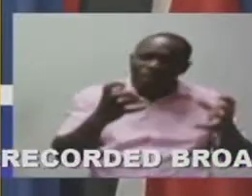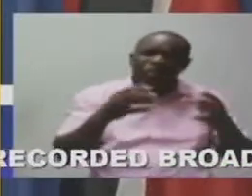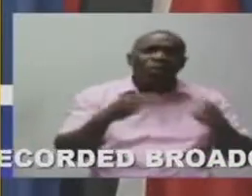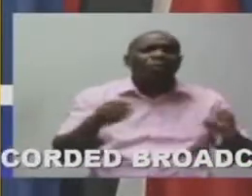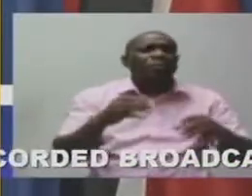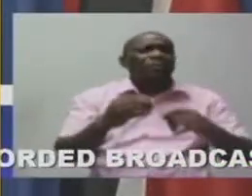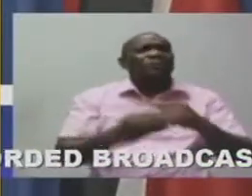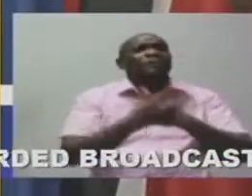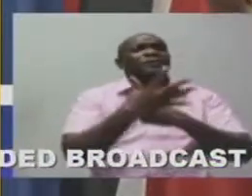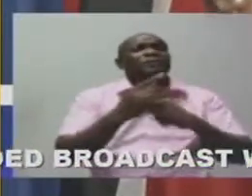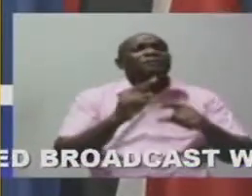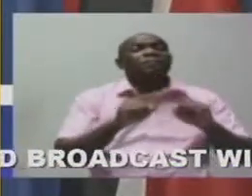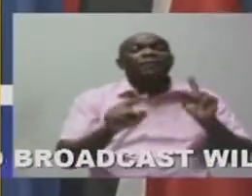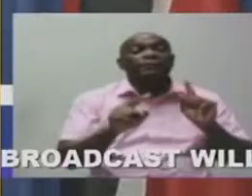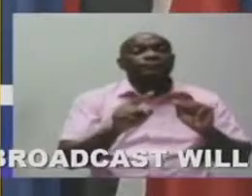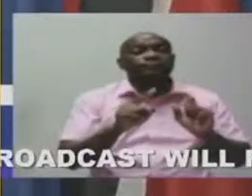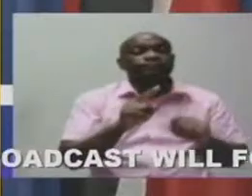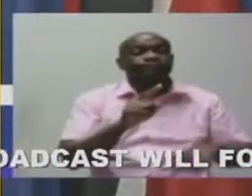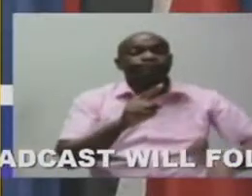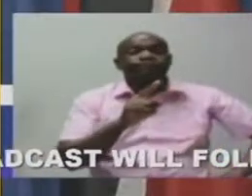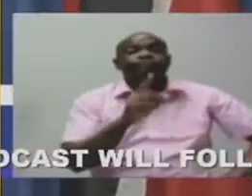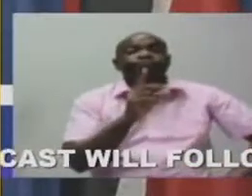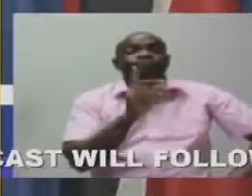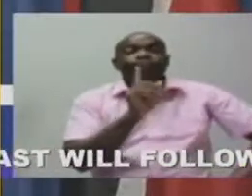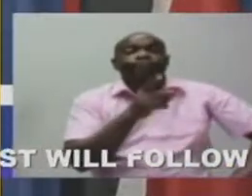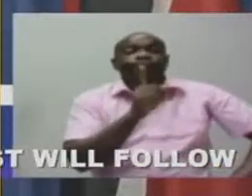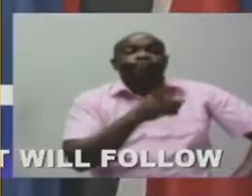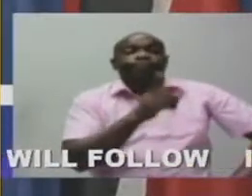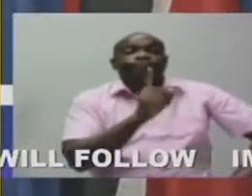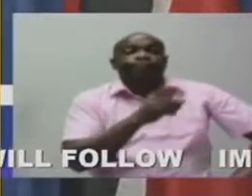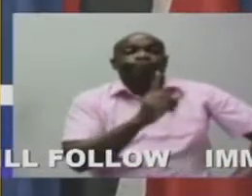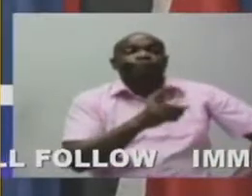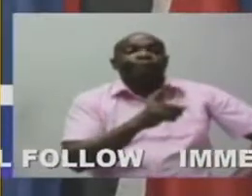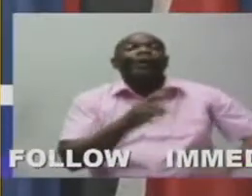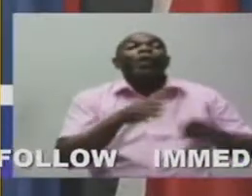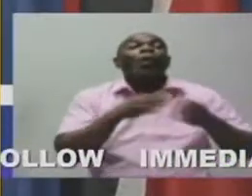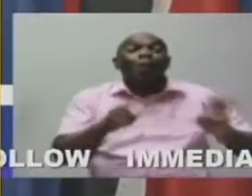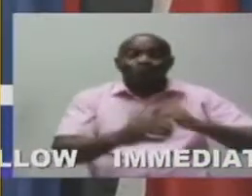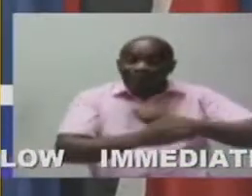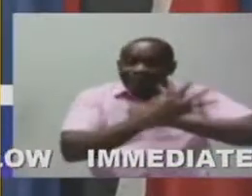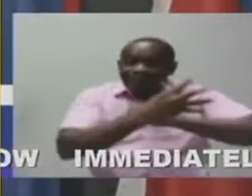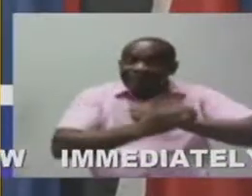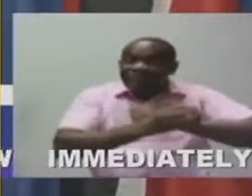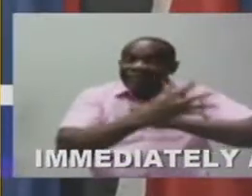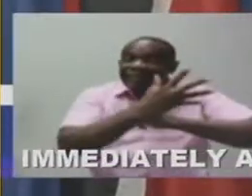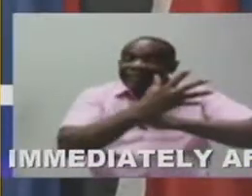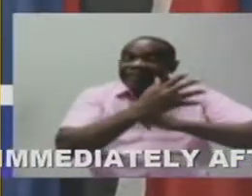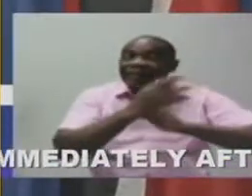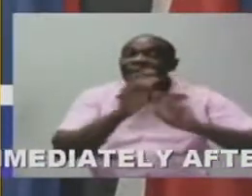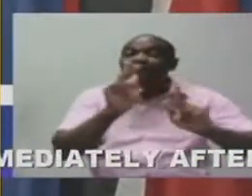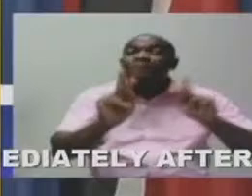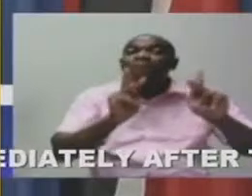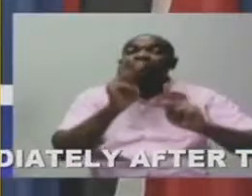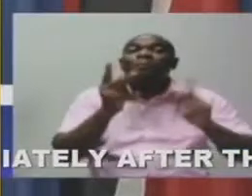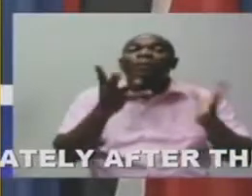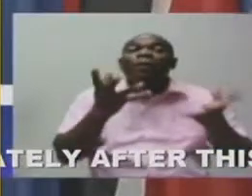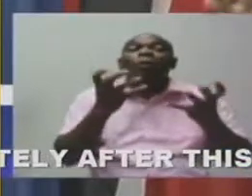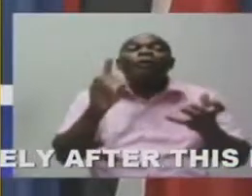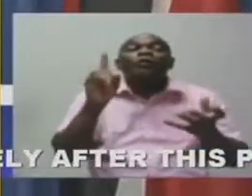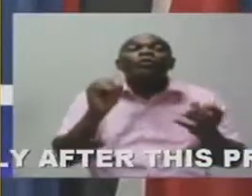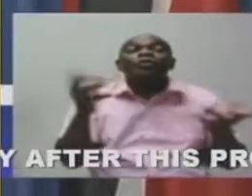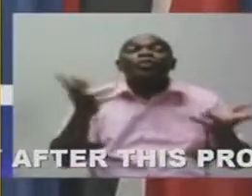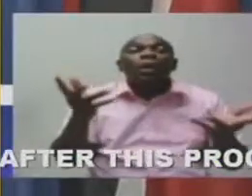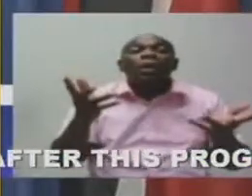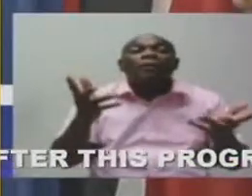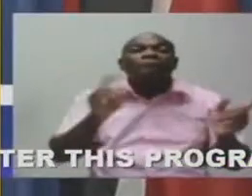beaches, open beaches attract a certain kind of activity. And that activity is